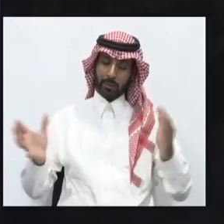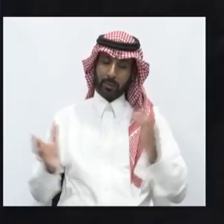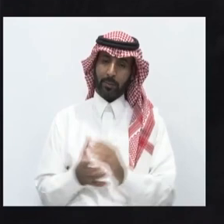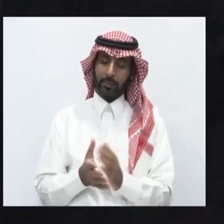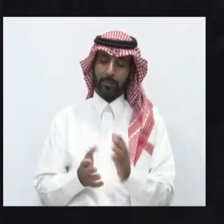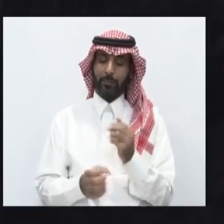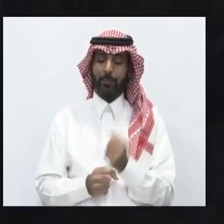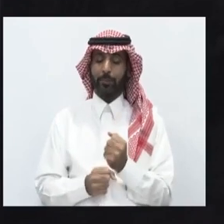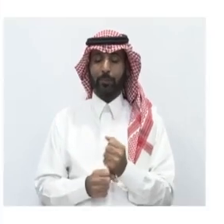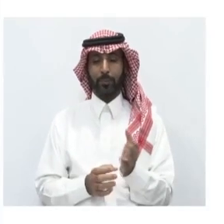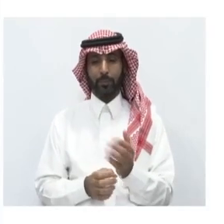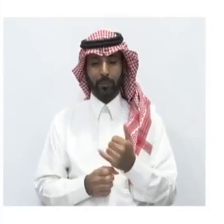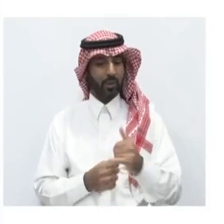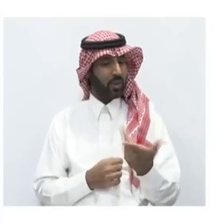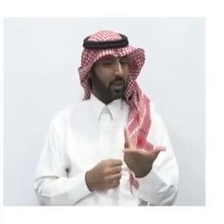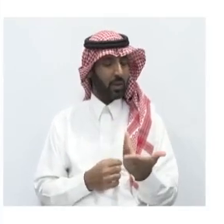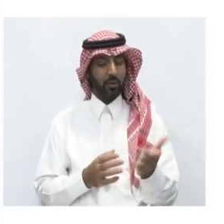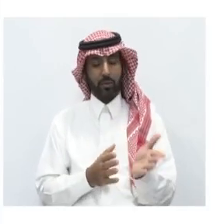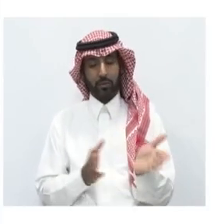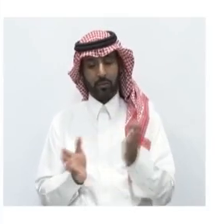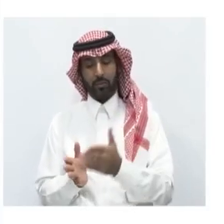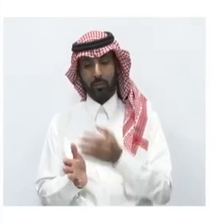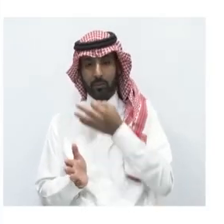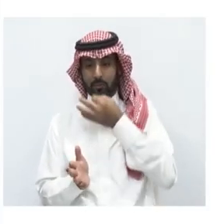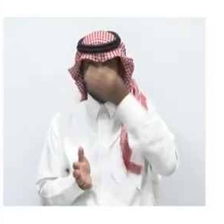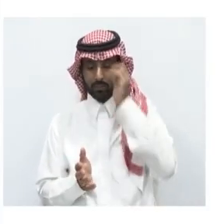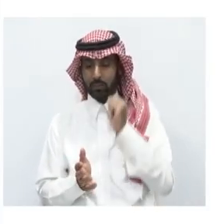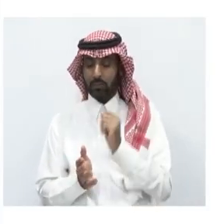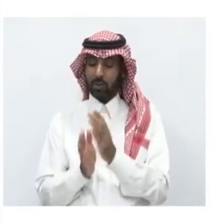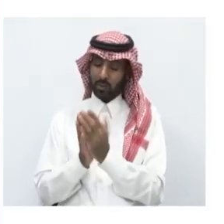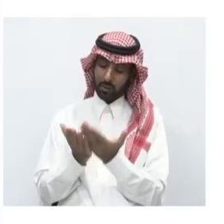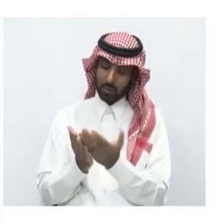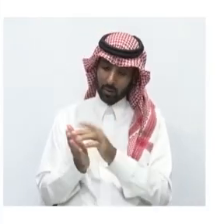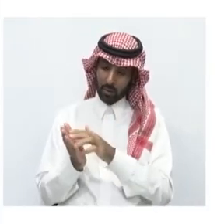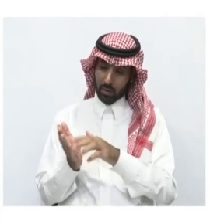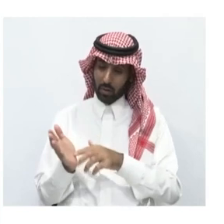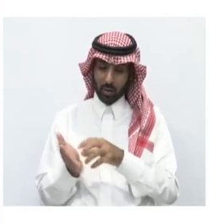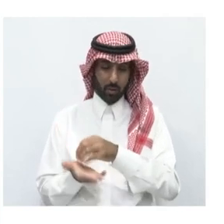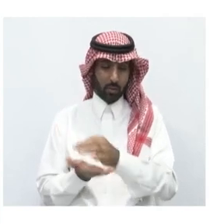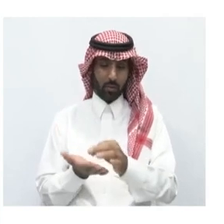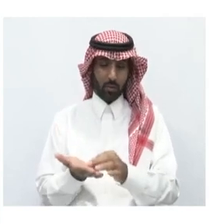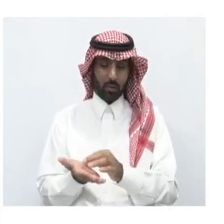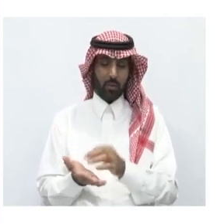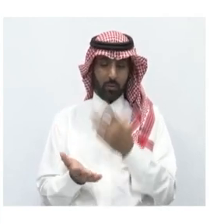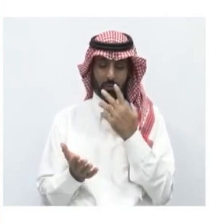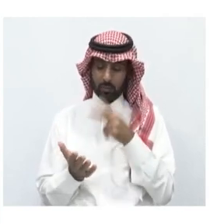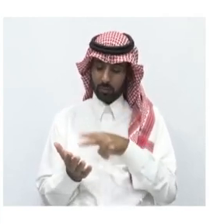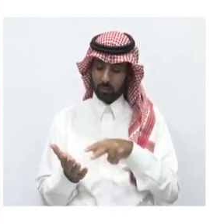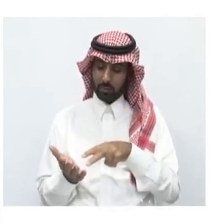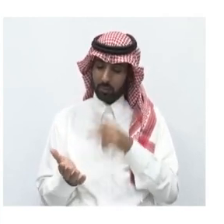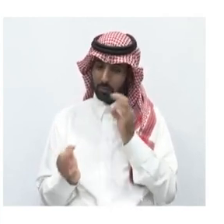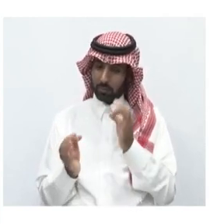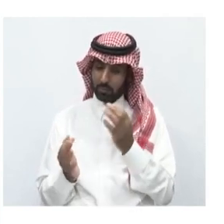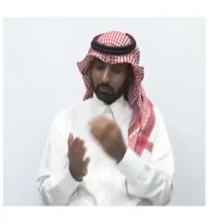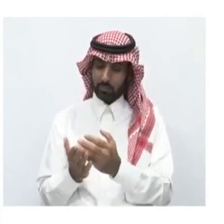comes before the adjective. He read the map very carefully. Also, we use enough. When enough is used as